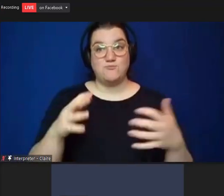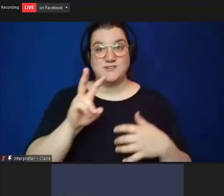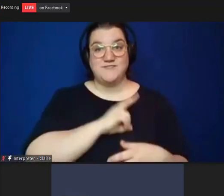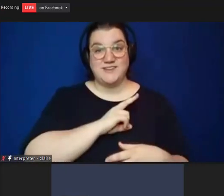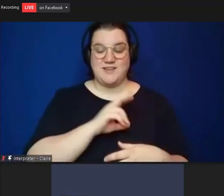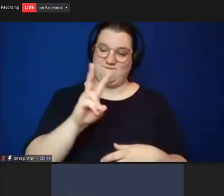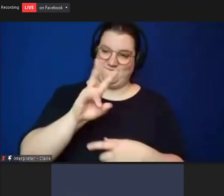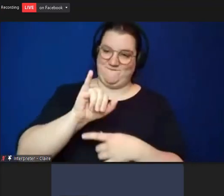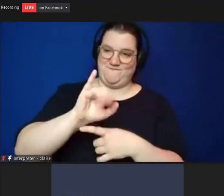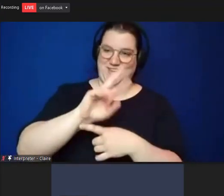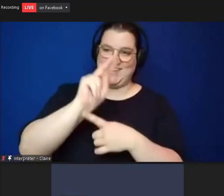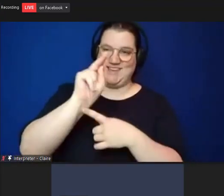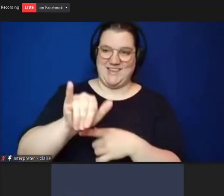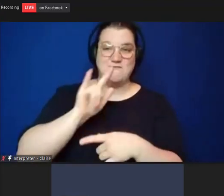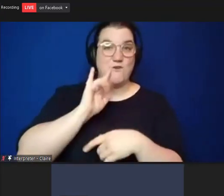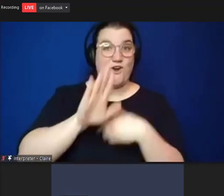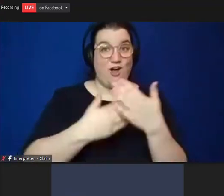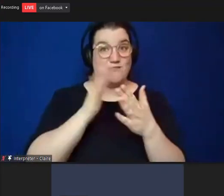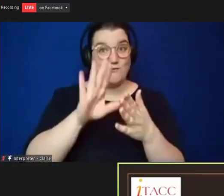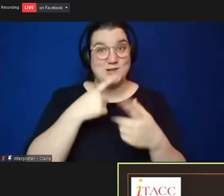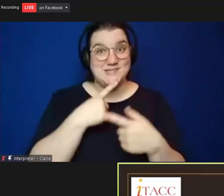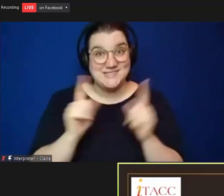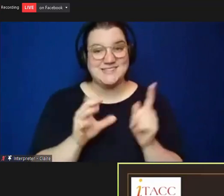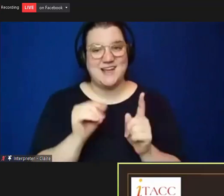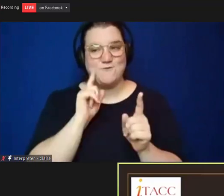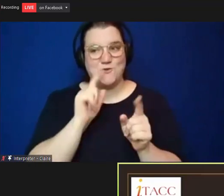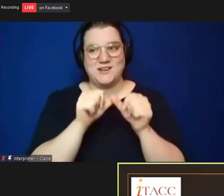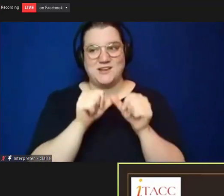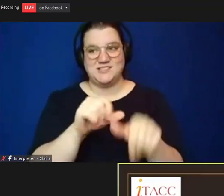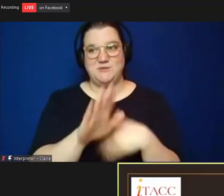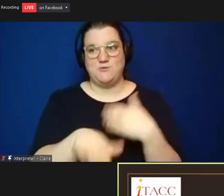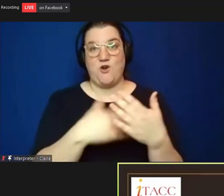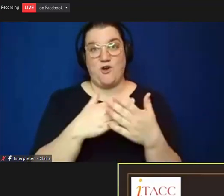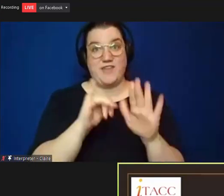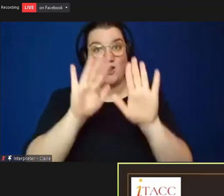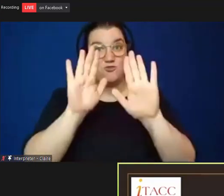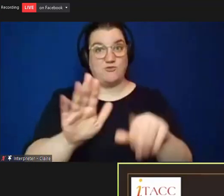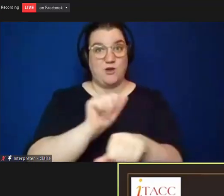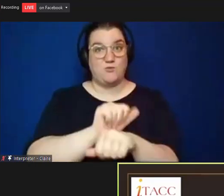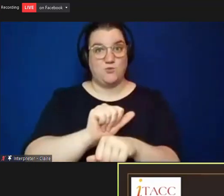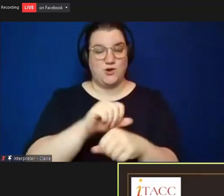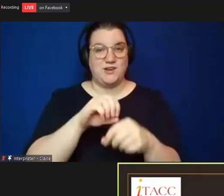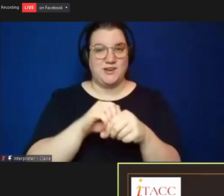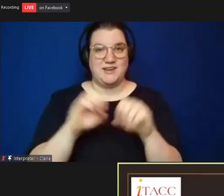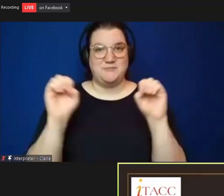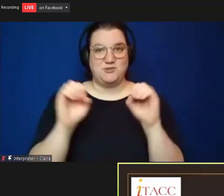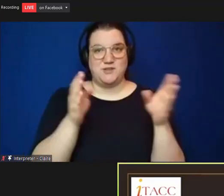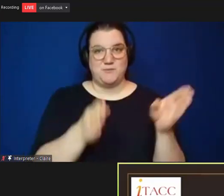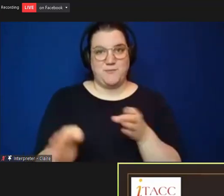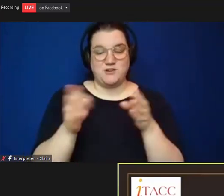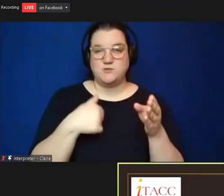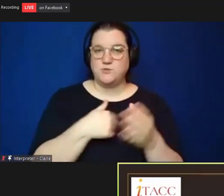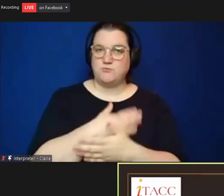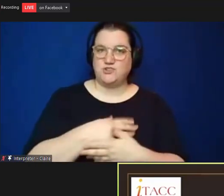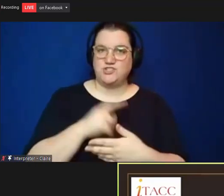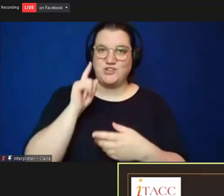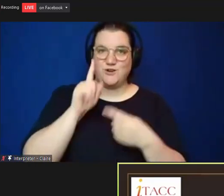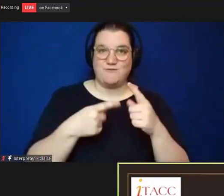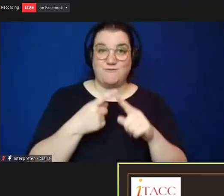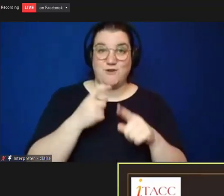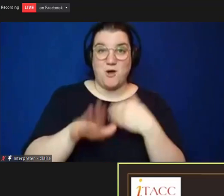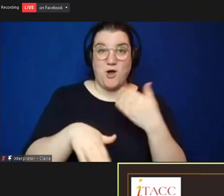and for that, for continuing all that great work in emergency preparedness. We appreciate hearing from all the panelists